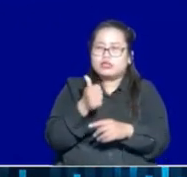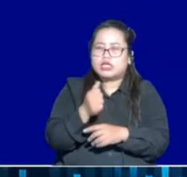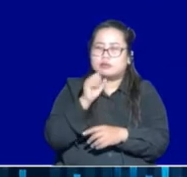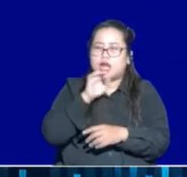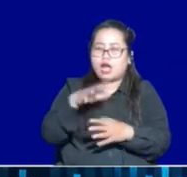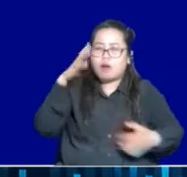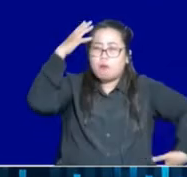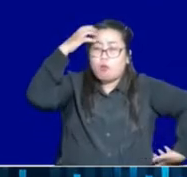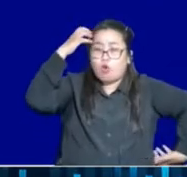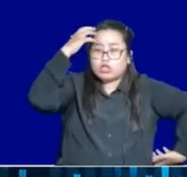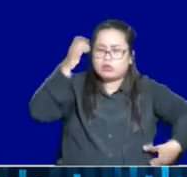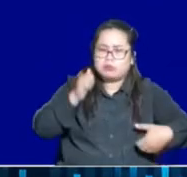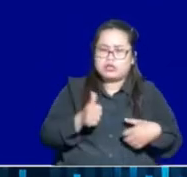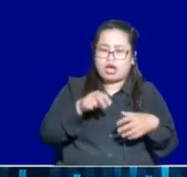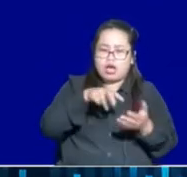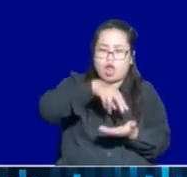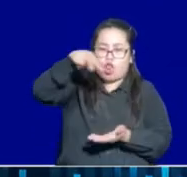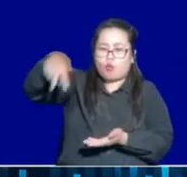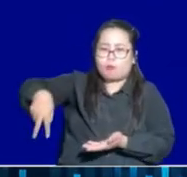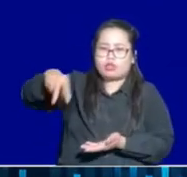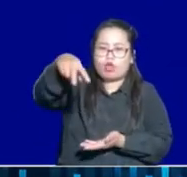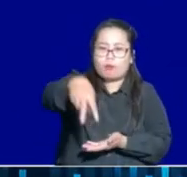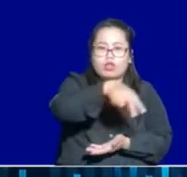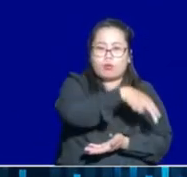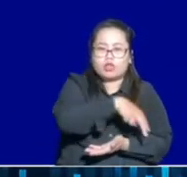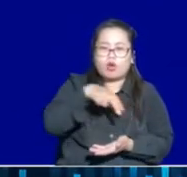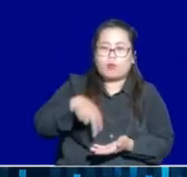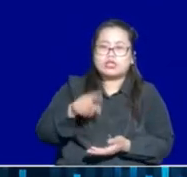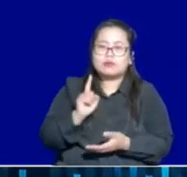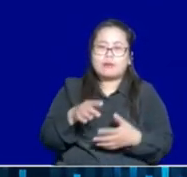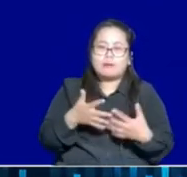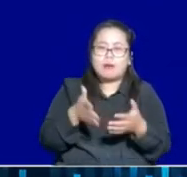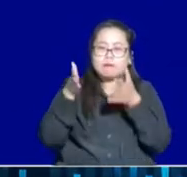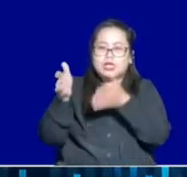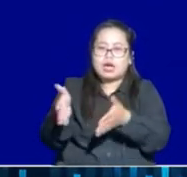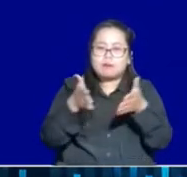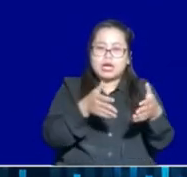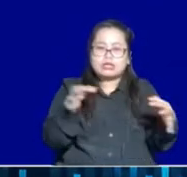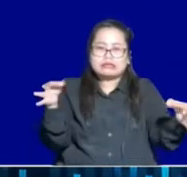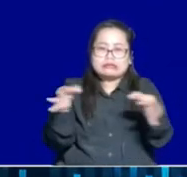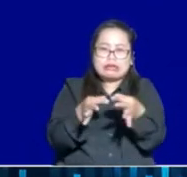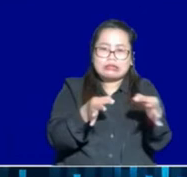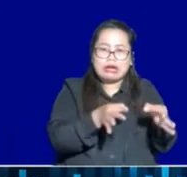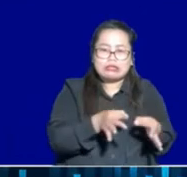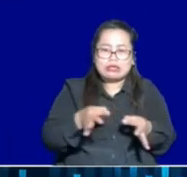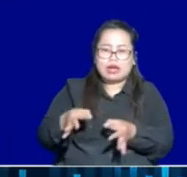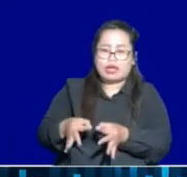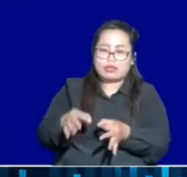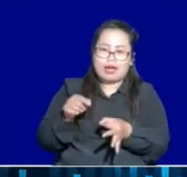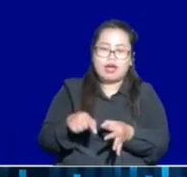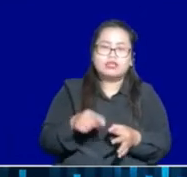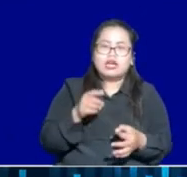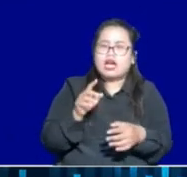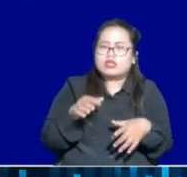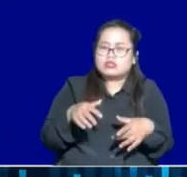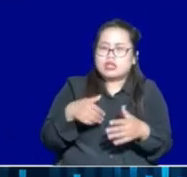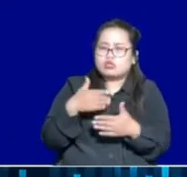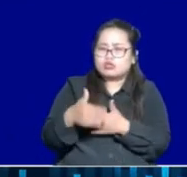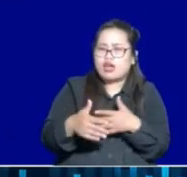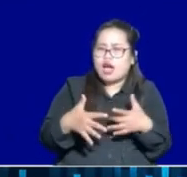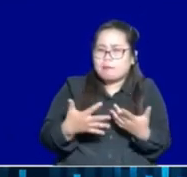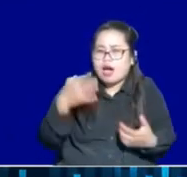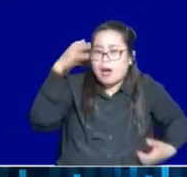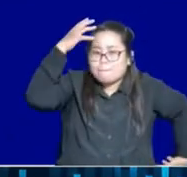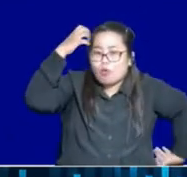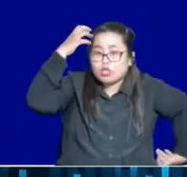hopefully soon. Now, do these monkeys move? Do these firms move in space? Well, yeah, fortunately, they